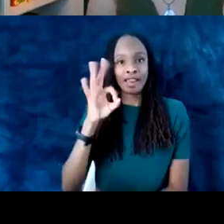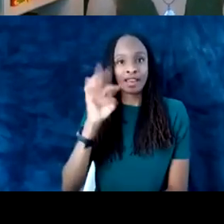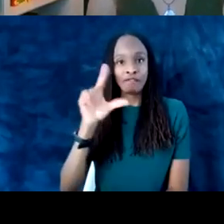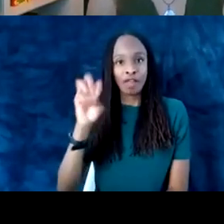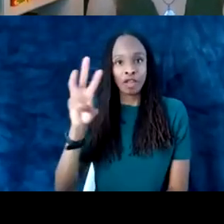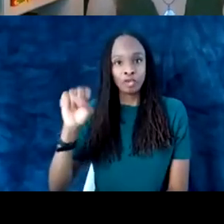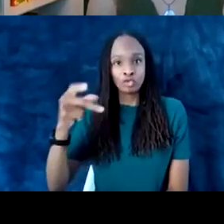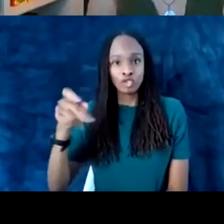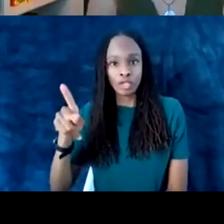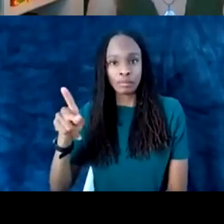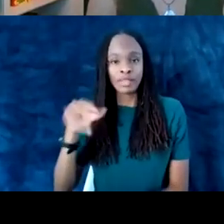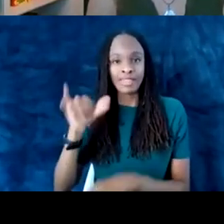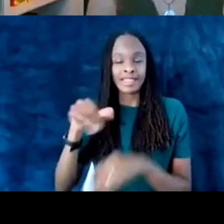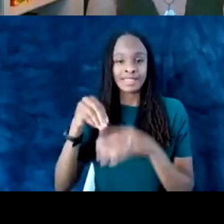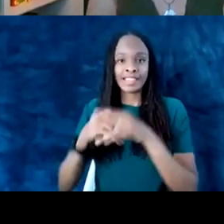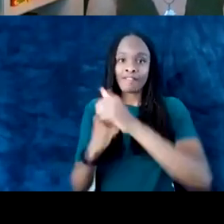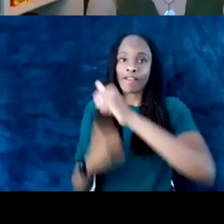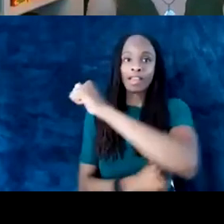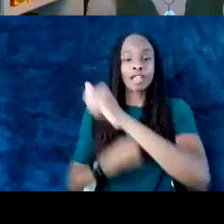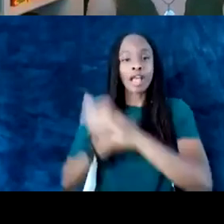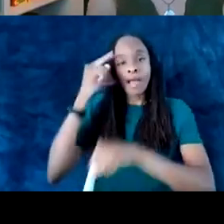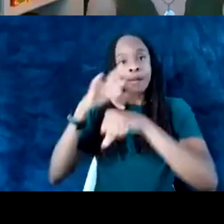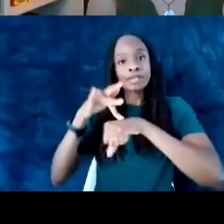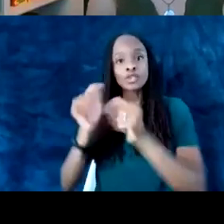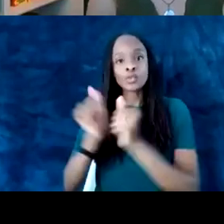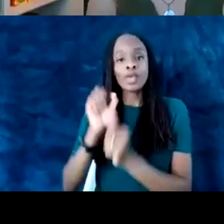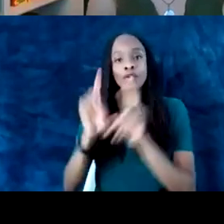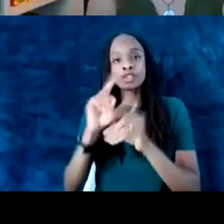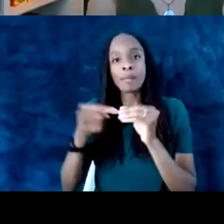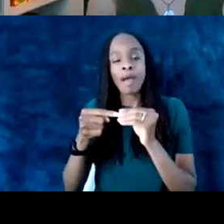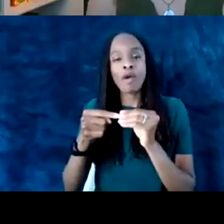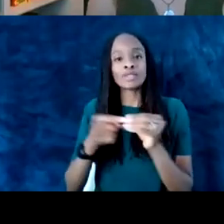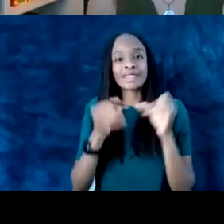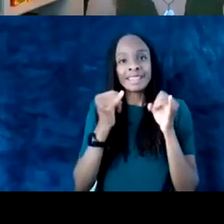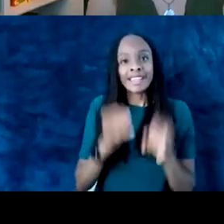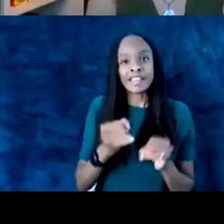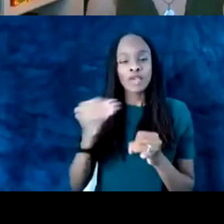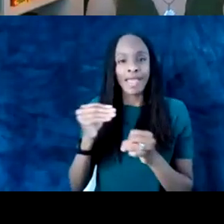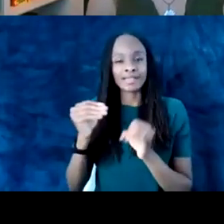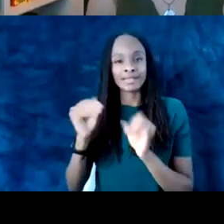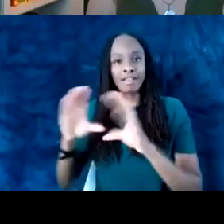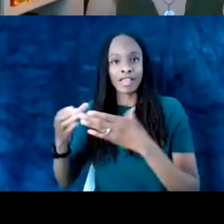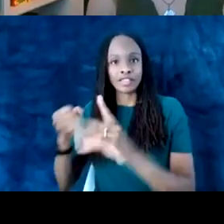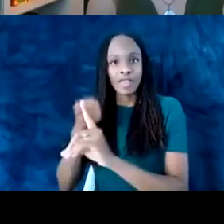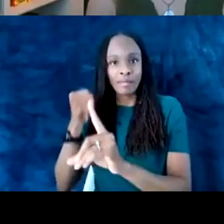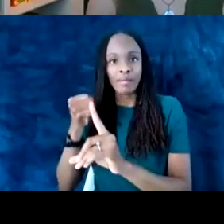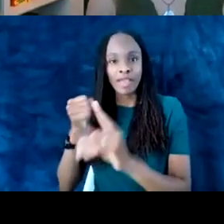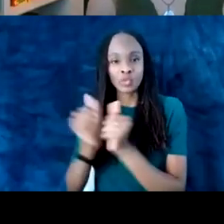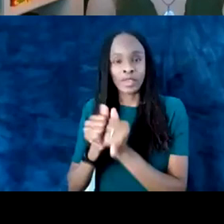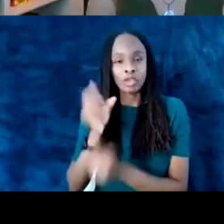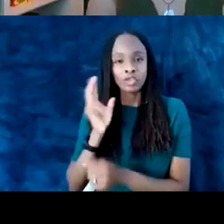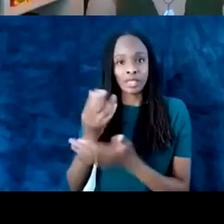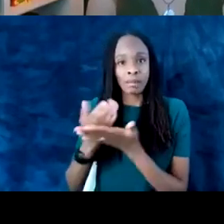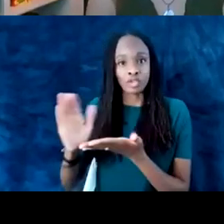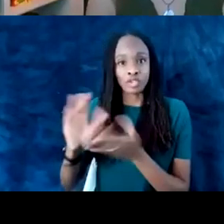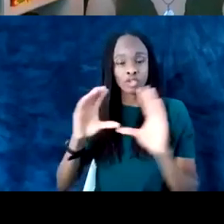foundation. And I'm sort of obsessed with these questions about the individual and the collective impact of documentary film on historically marginalized groups.